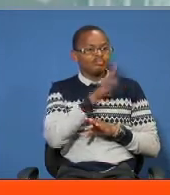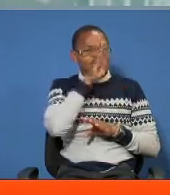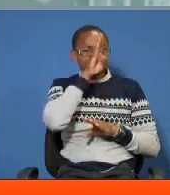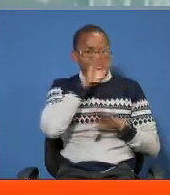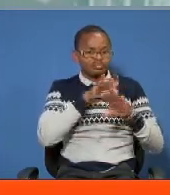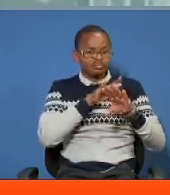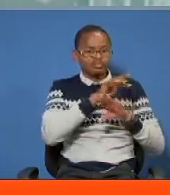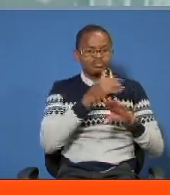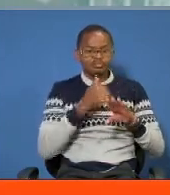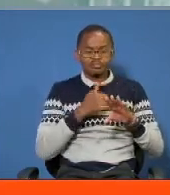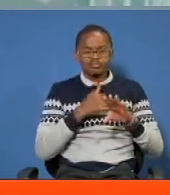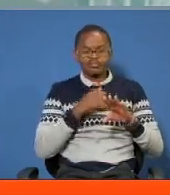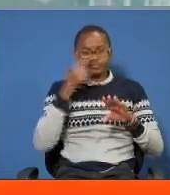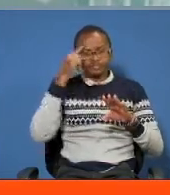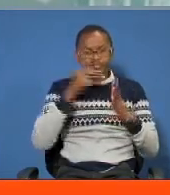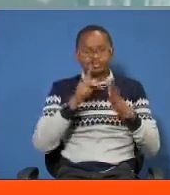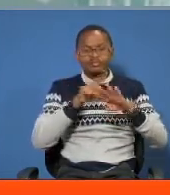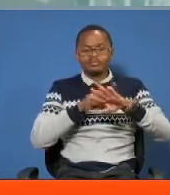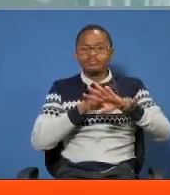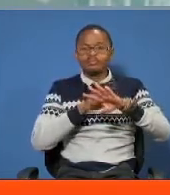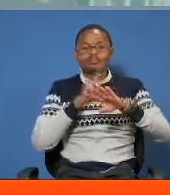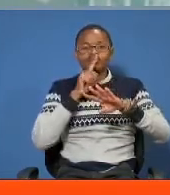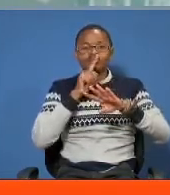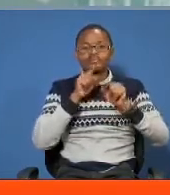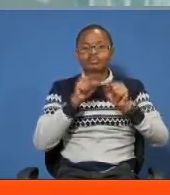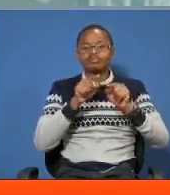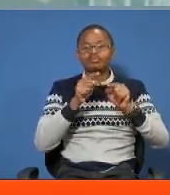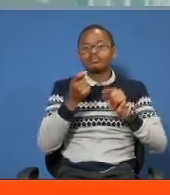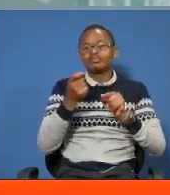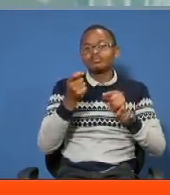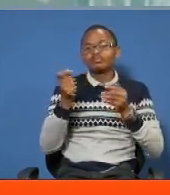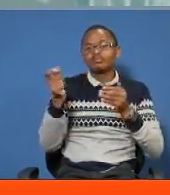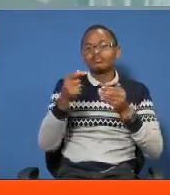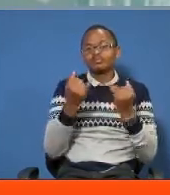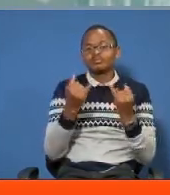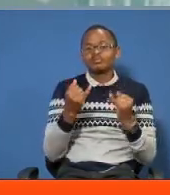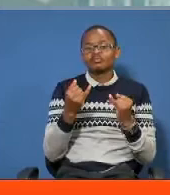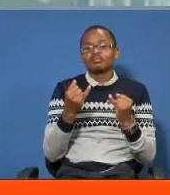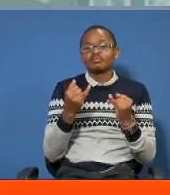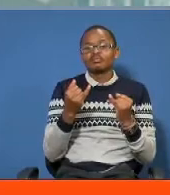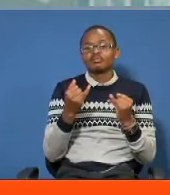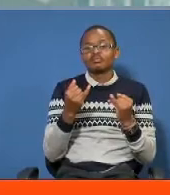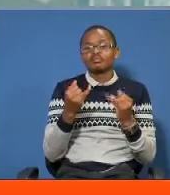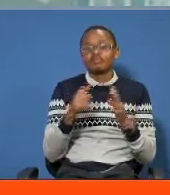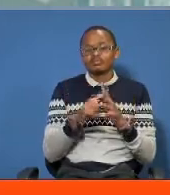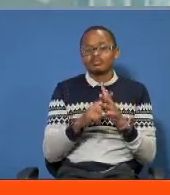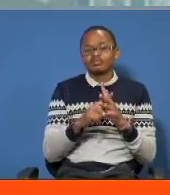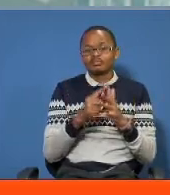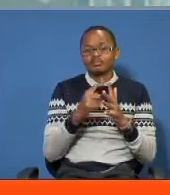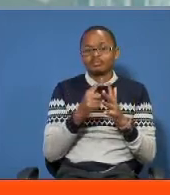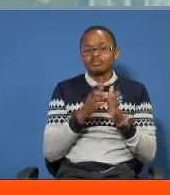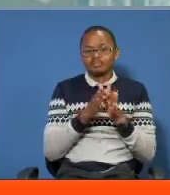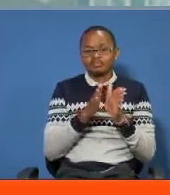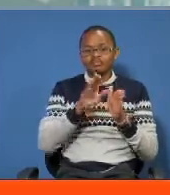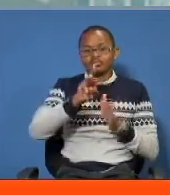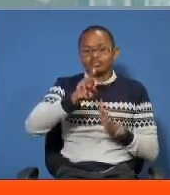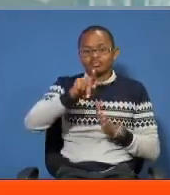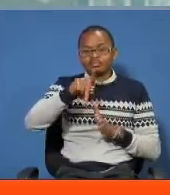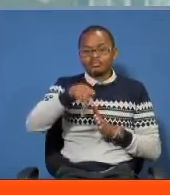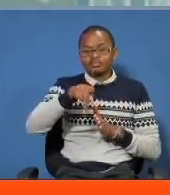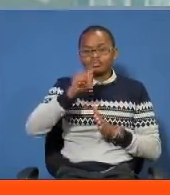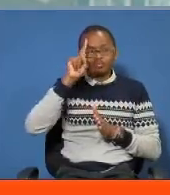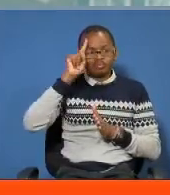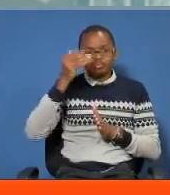of people being sent to you to assist you for a period of time. So I've been there for a few months now, and we've established our roadmap, we've got